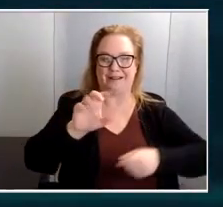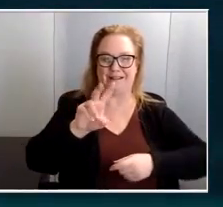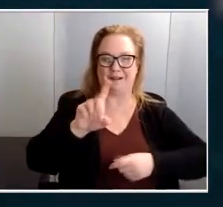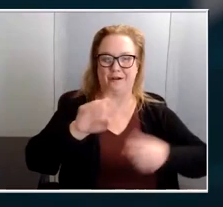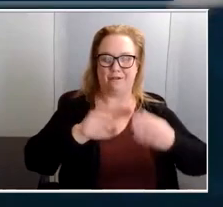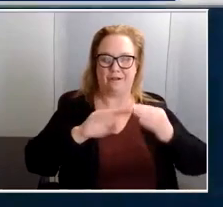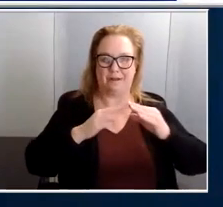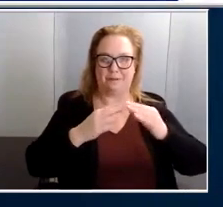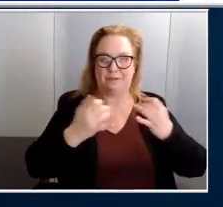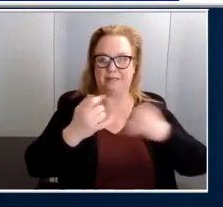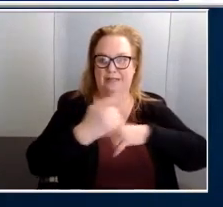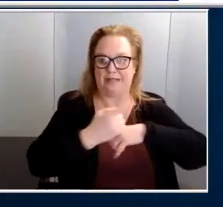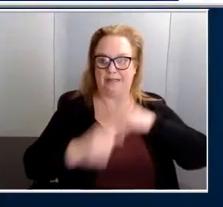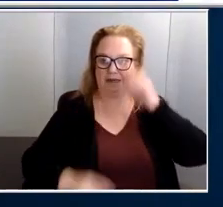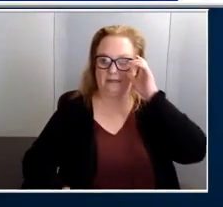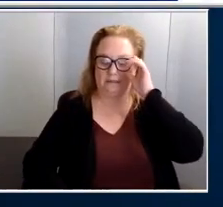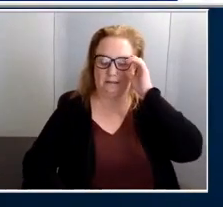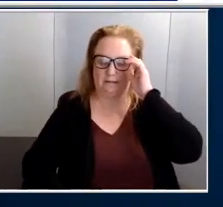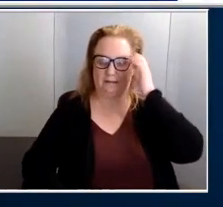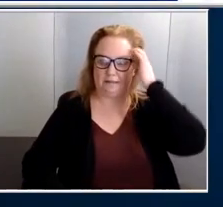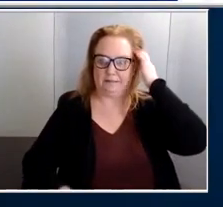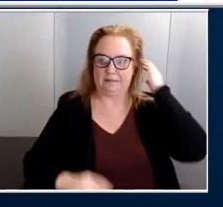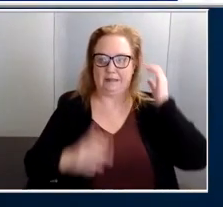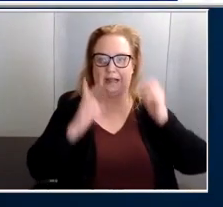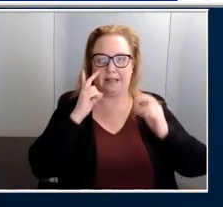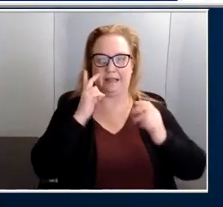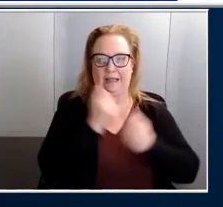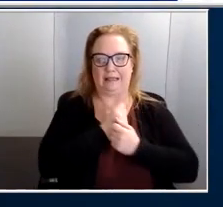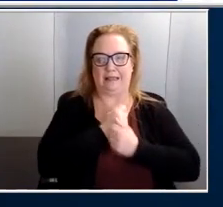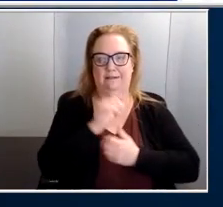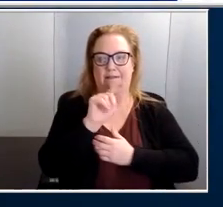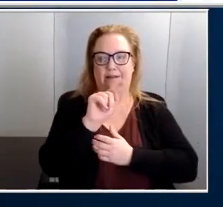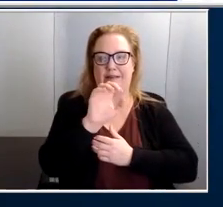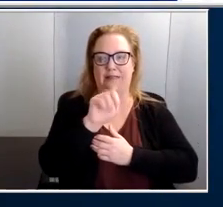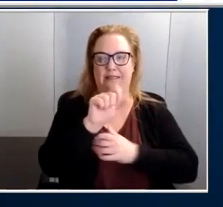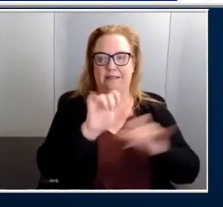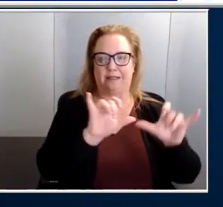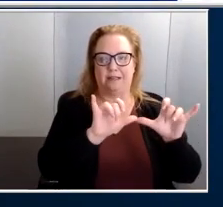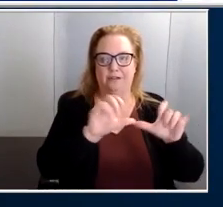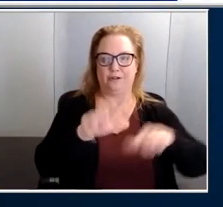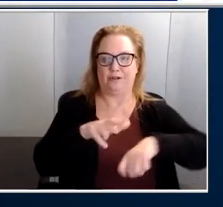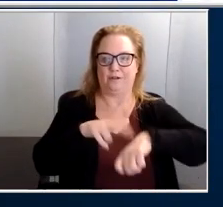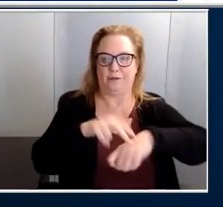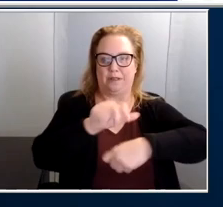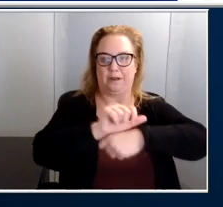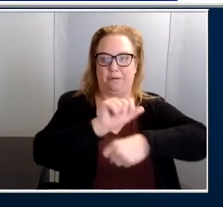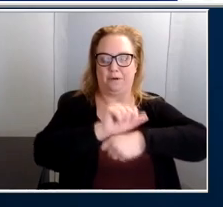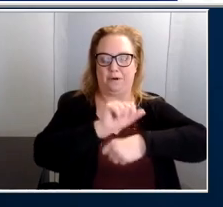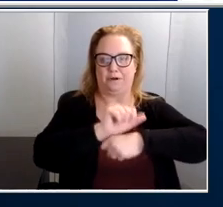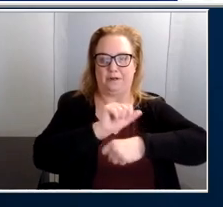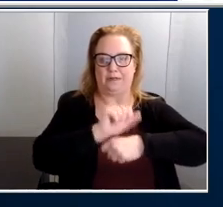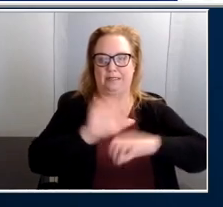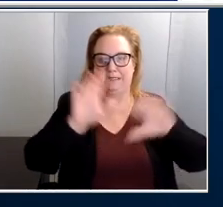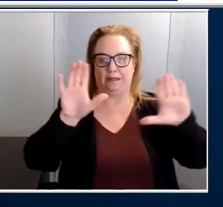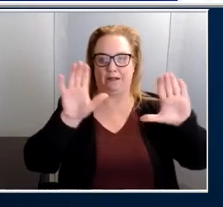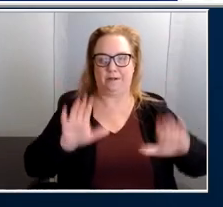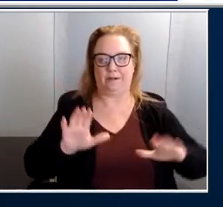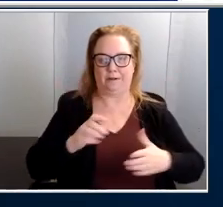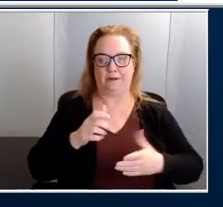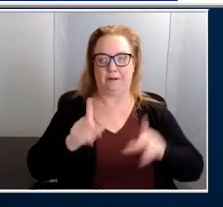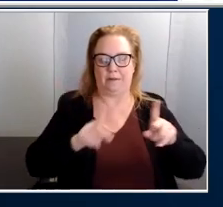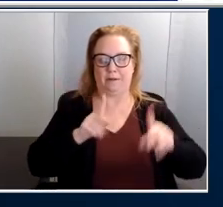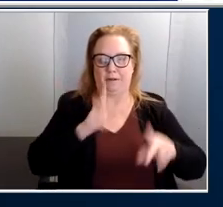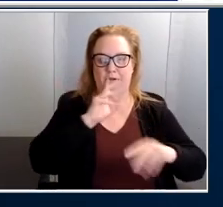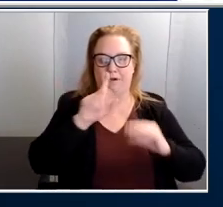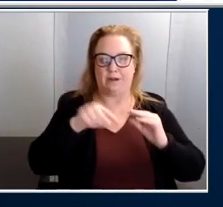numbers. How are we cooking today? Yeah, good. You know, I love those T cells, both engineered but also natural when they work. So extremely helpful, especially for what we're talking